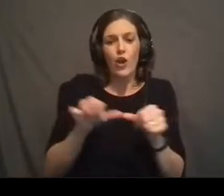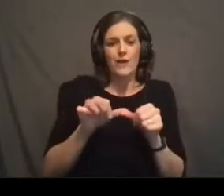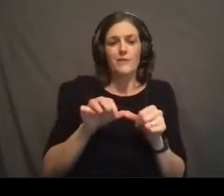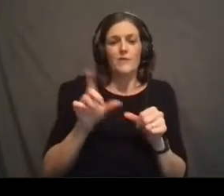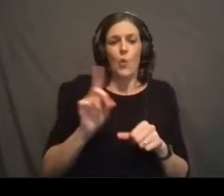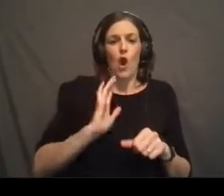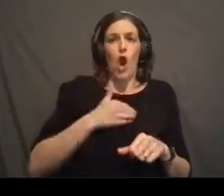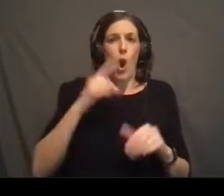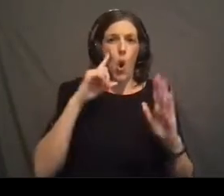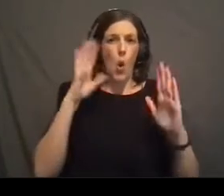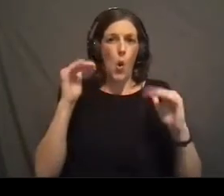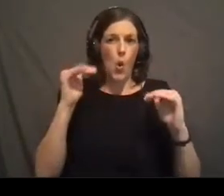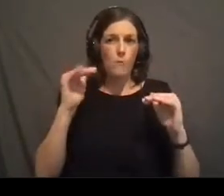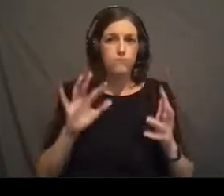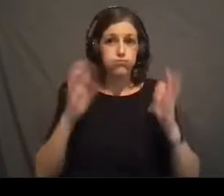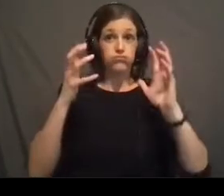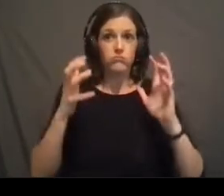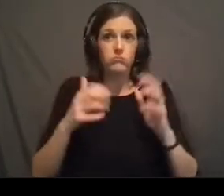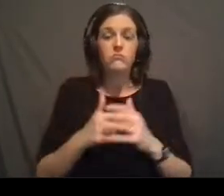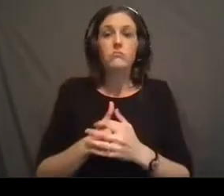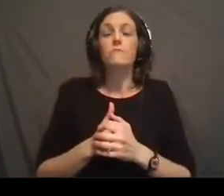hope has been shaken.